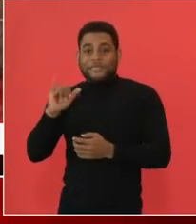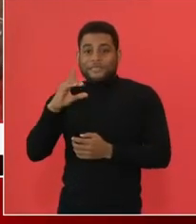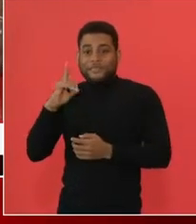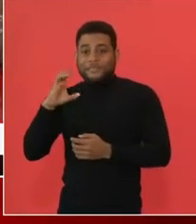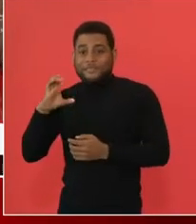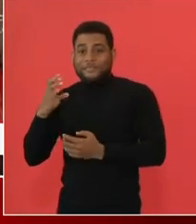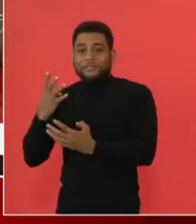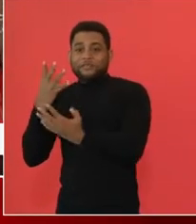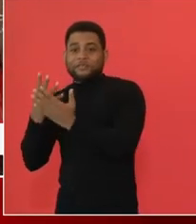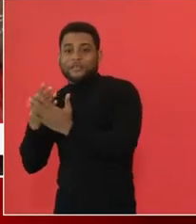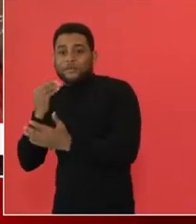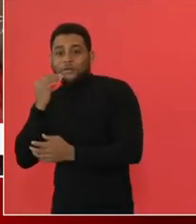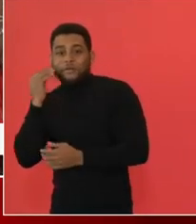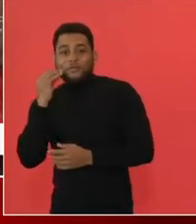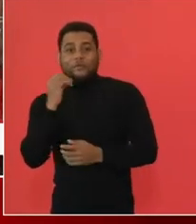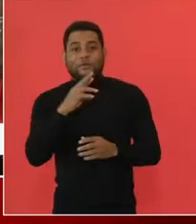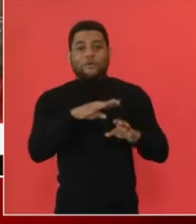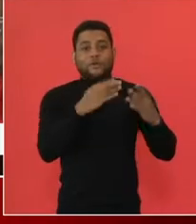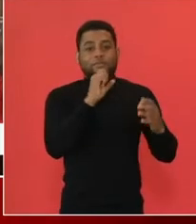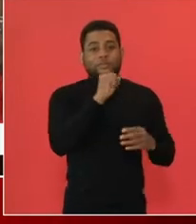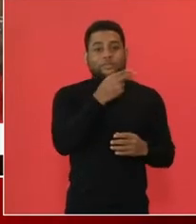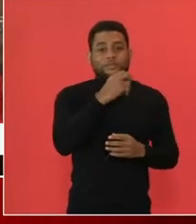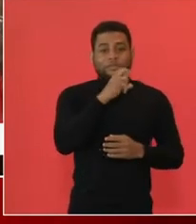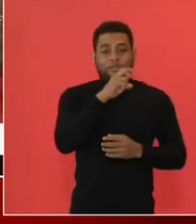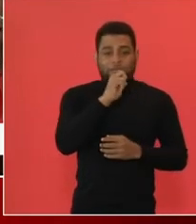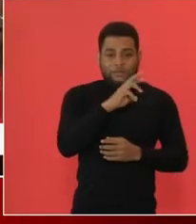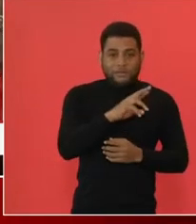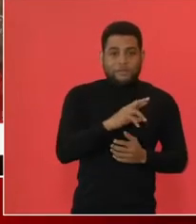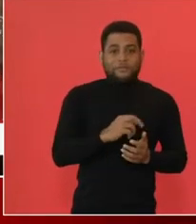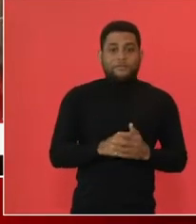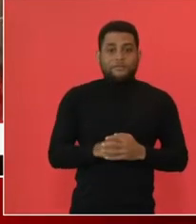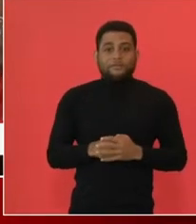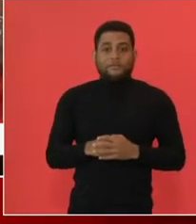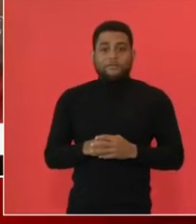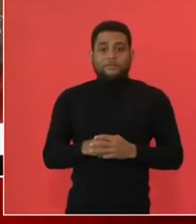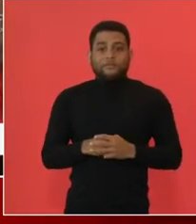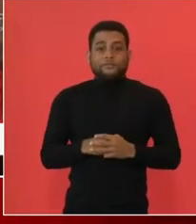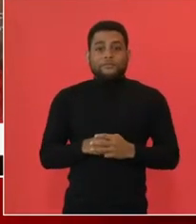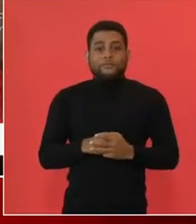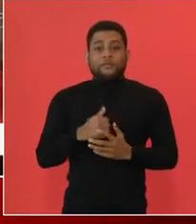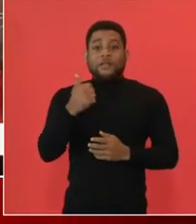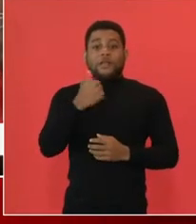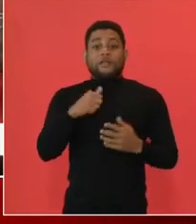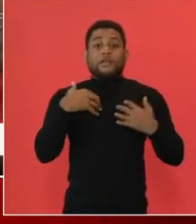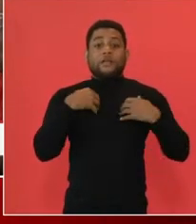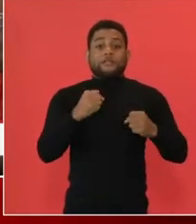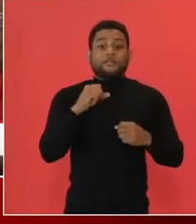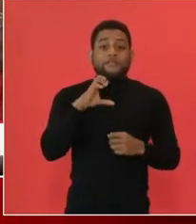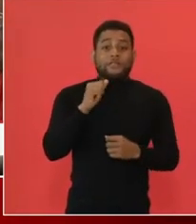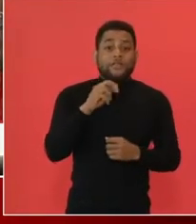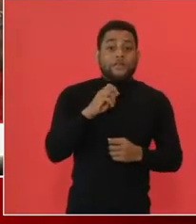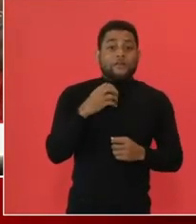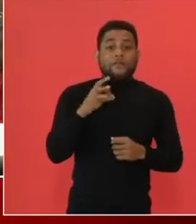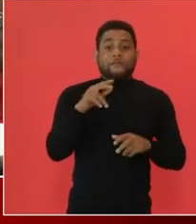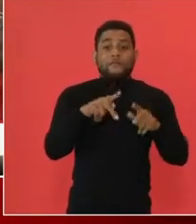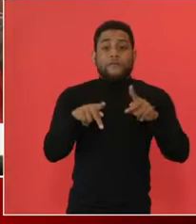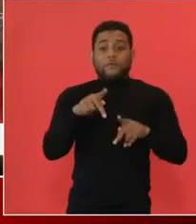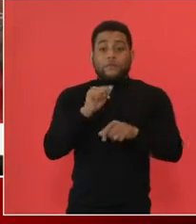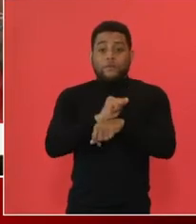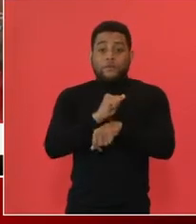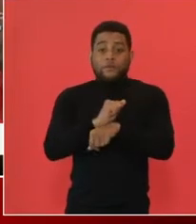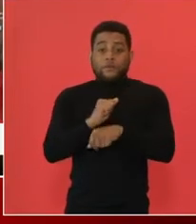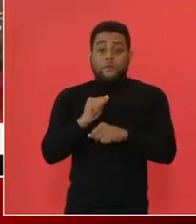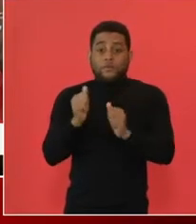homeless shelters, healthcare officials who are working with the public. So to be clear,